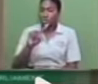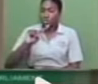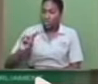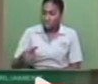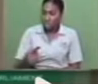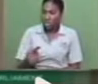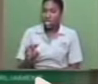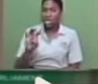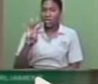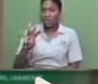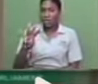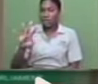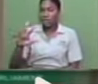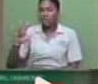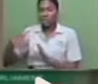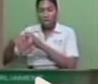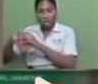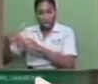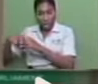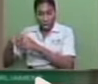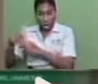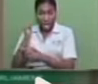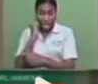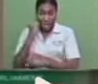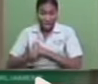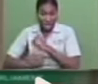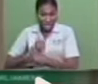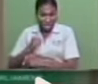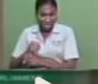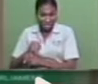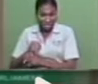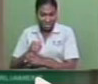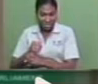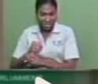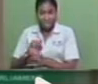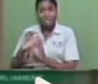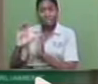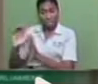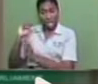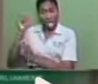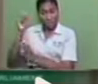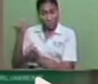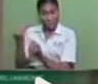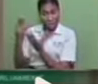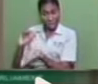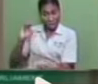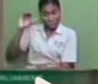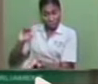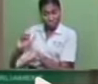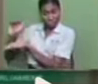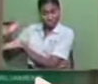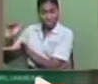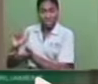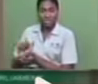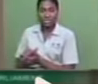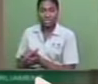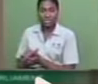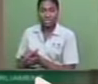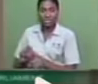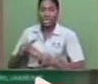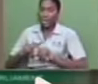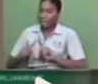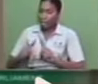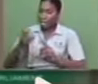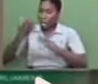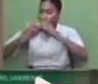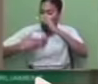$2,453 for the year. Let us compare Chaguanas, a population of 83,000